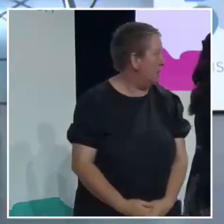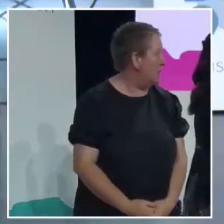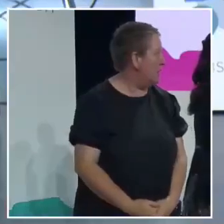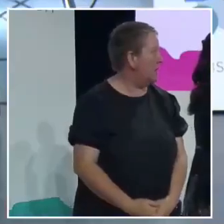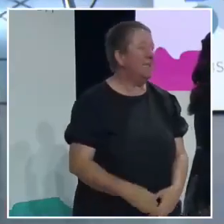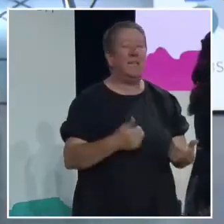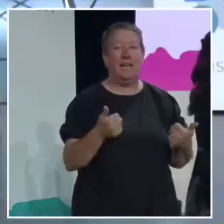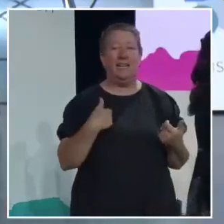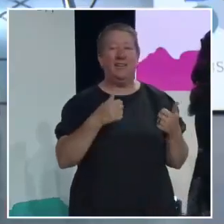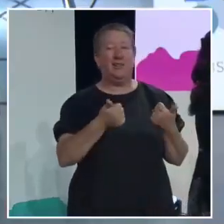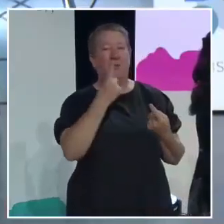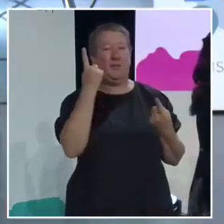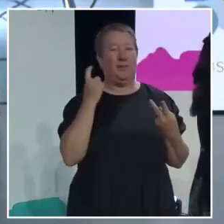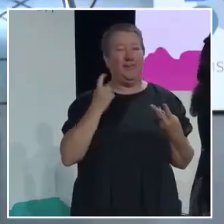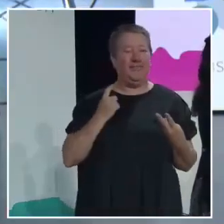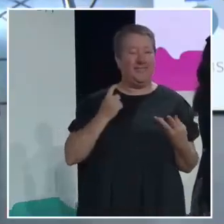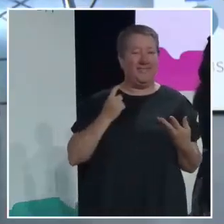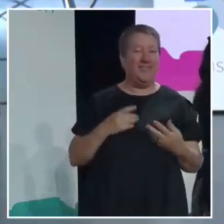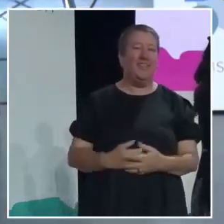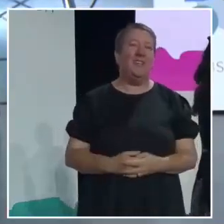Good questions.